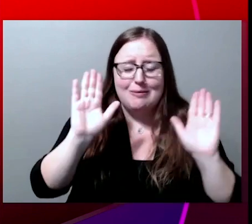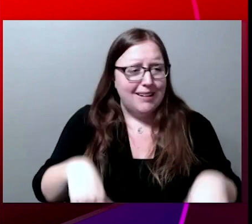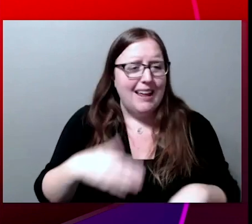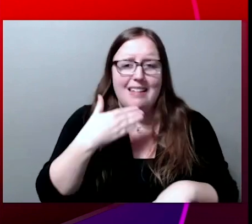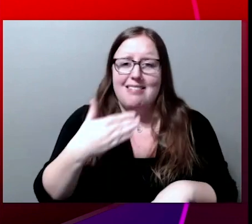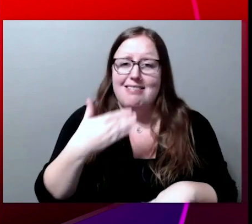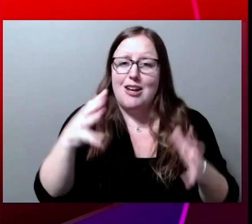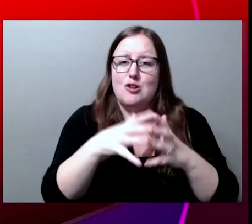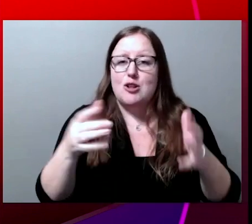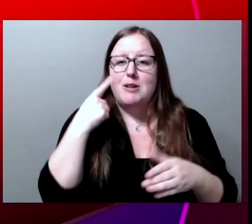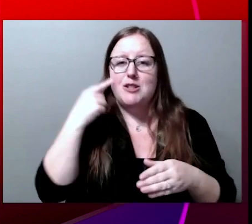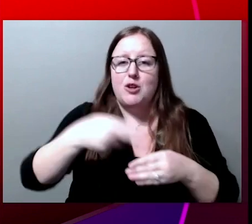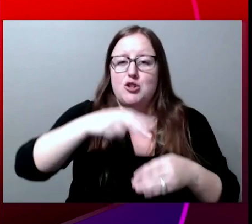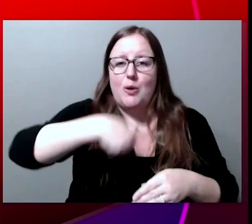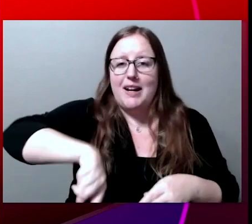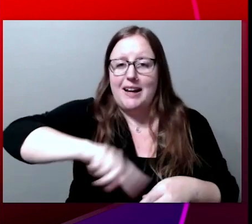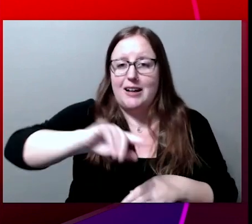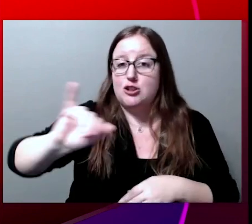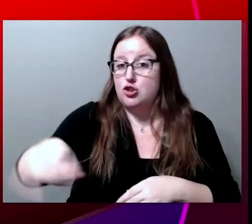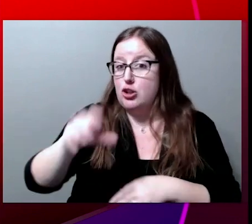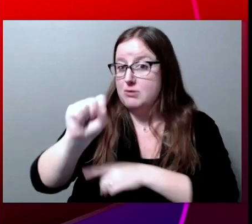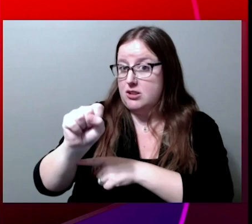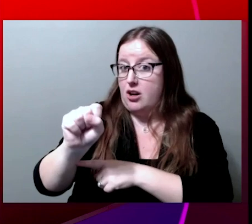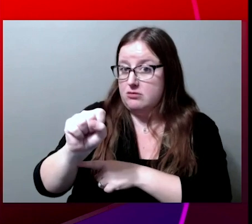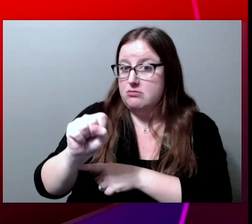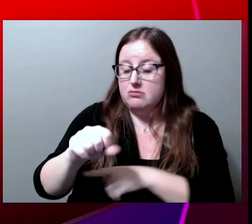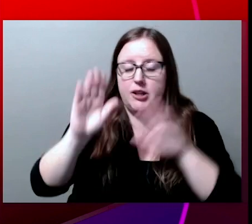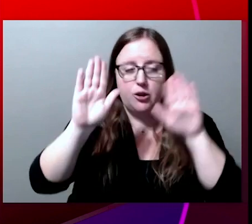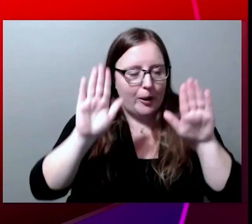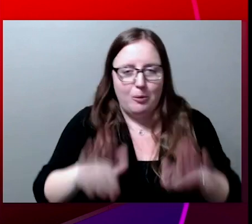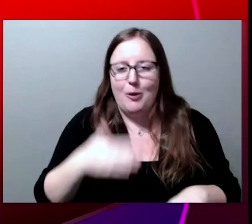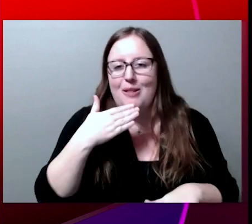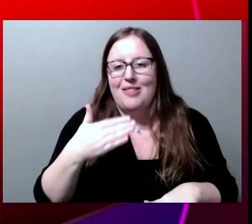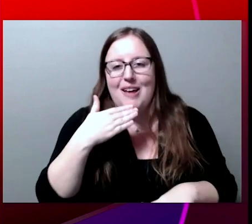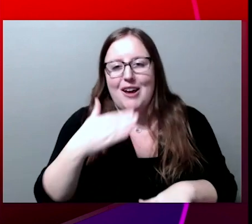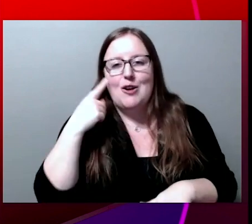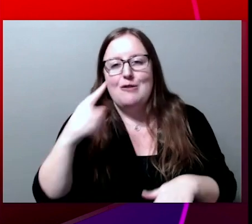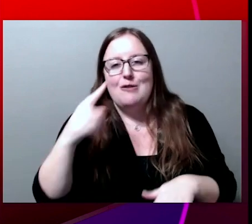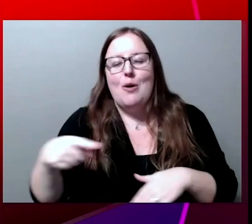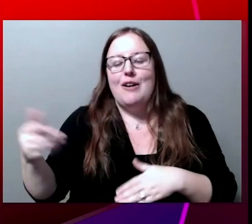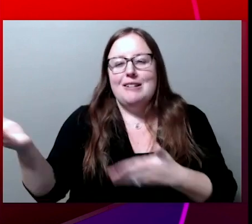much for joining us. JumpStart. Thank you. Incredible. Thank you for bringing this on. Thank you.